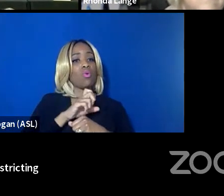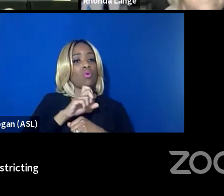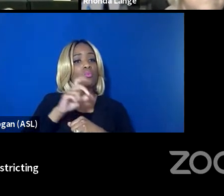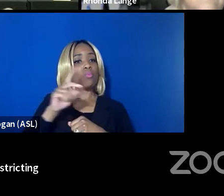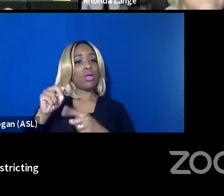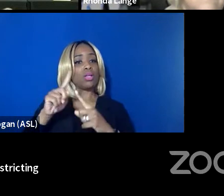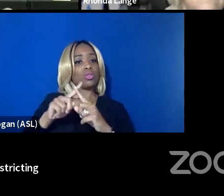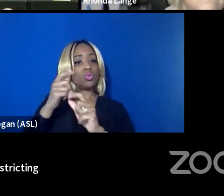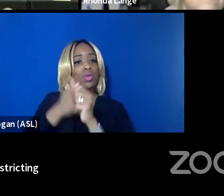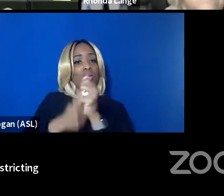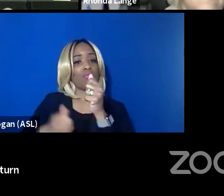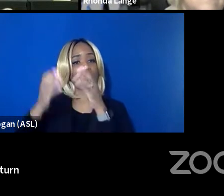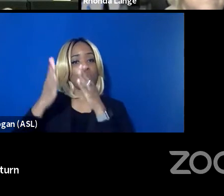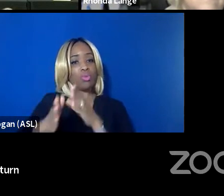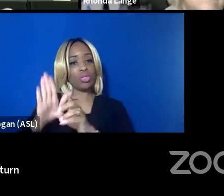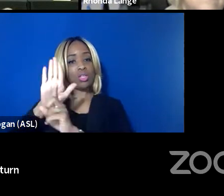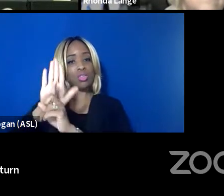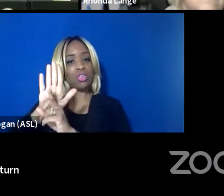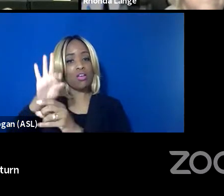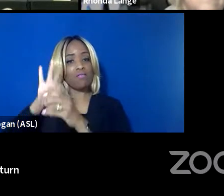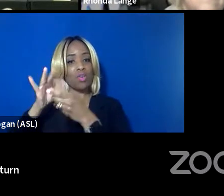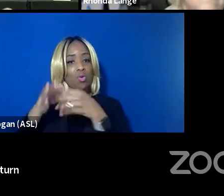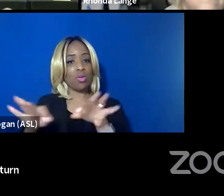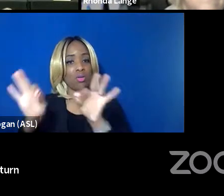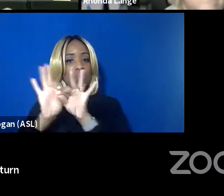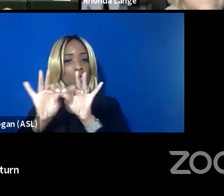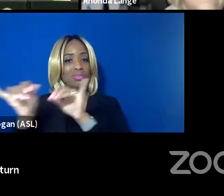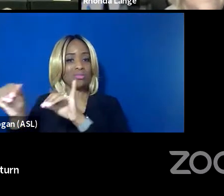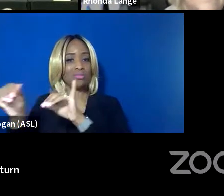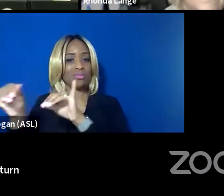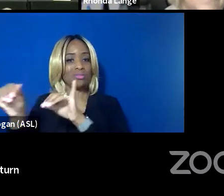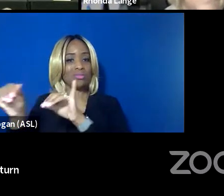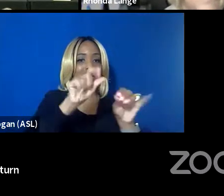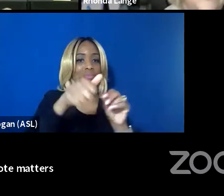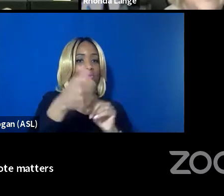every person's vote. It matters as much as everyone else's.